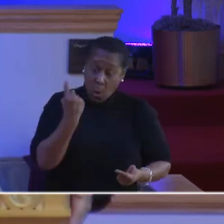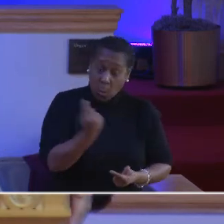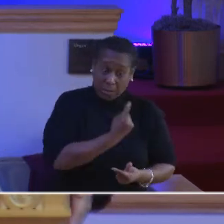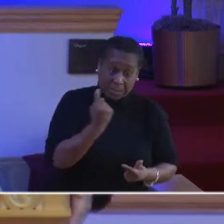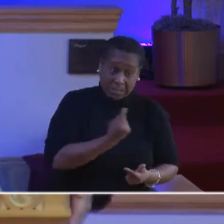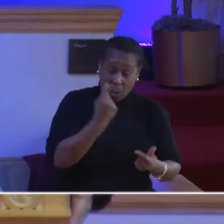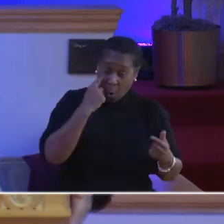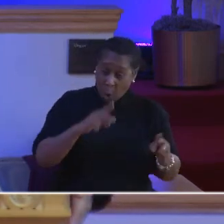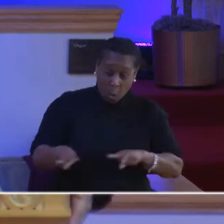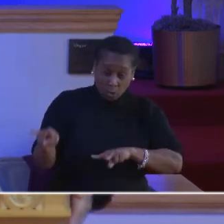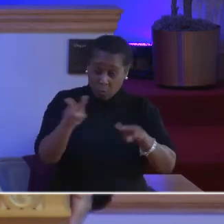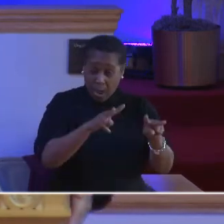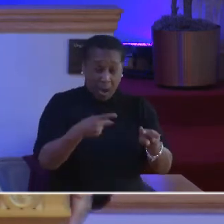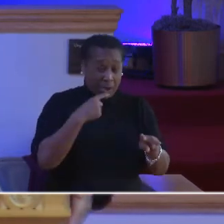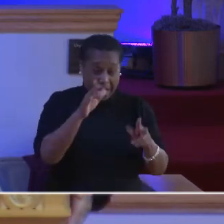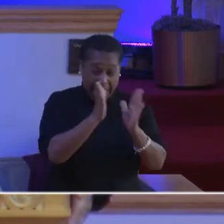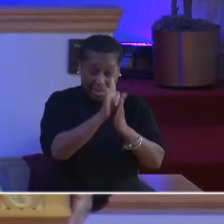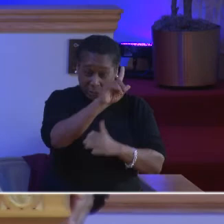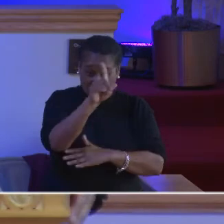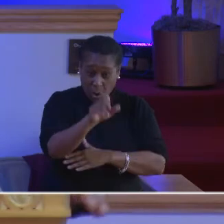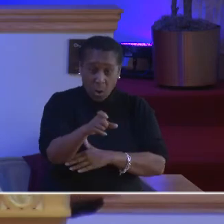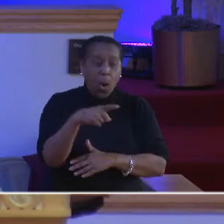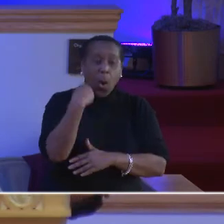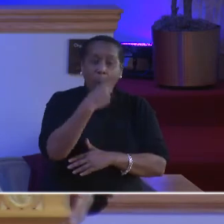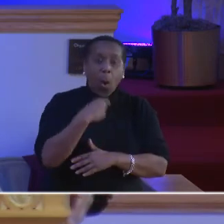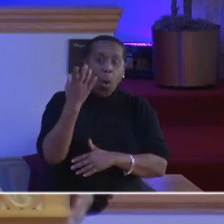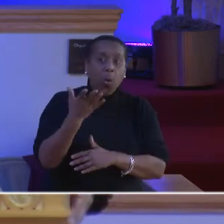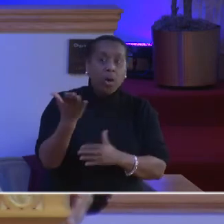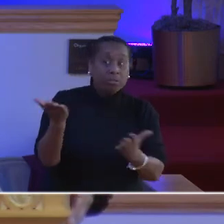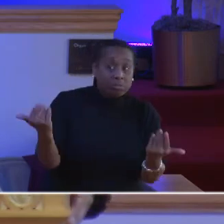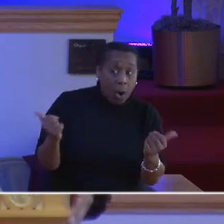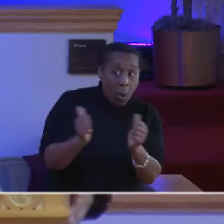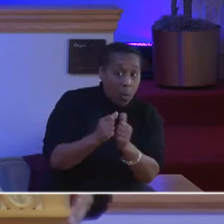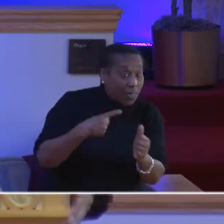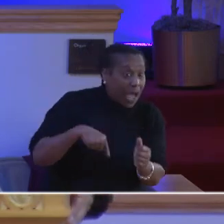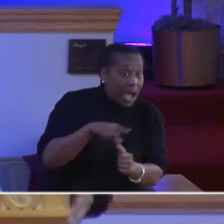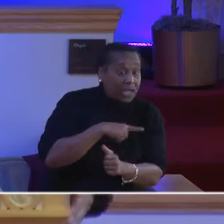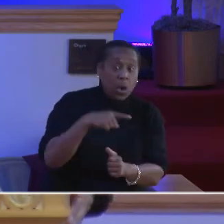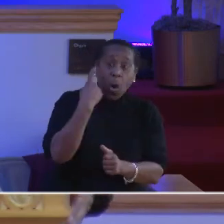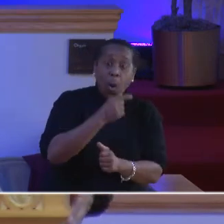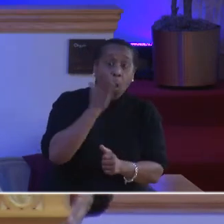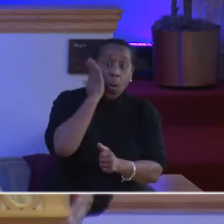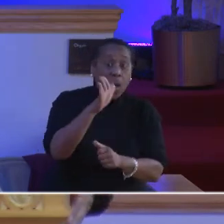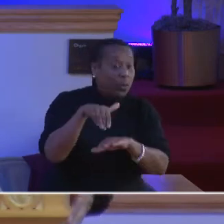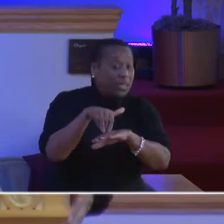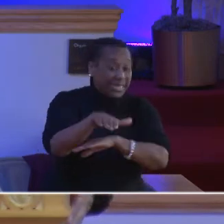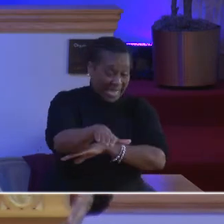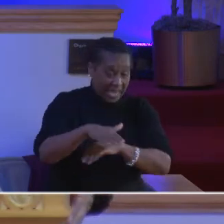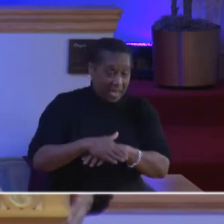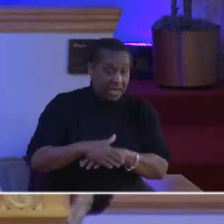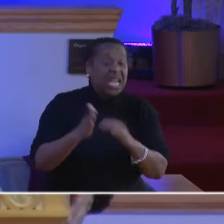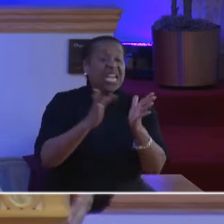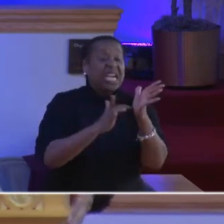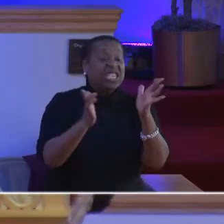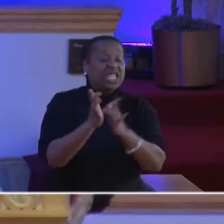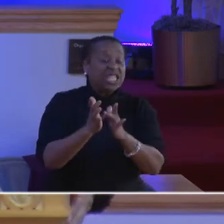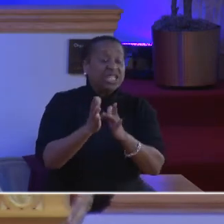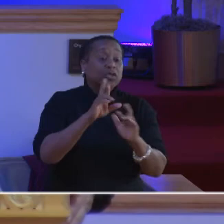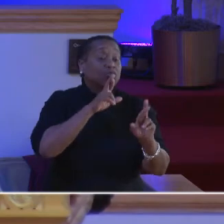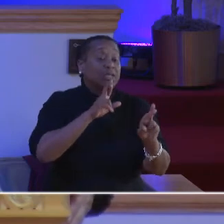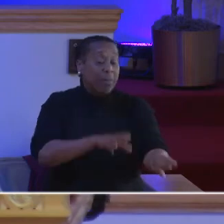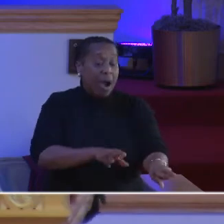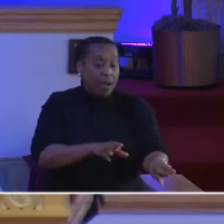looked around and asked the question, who shall go for us and whom shall we send? Jesus